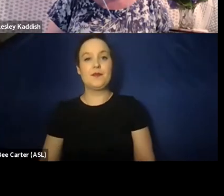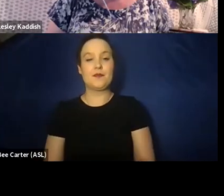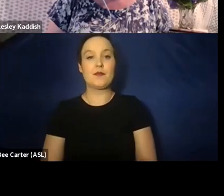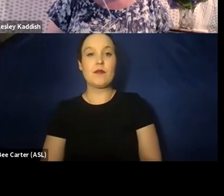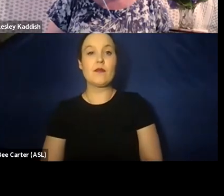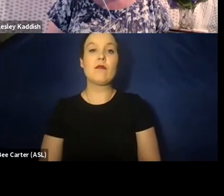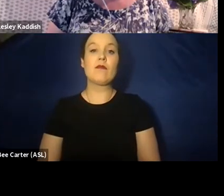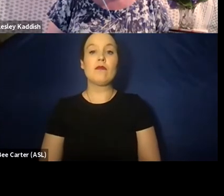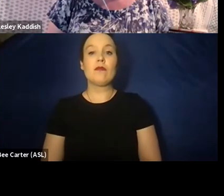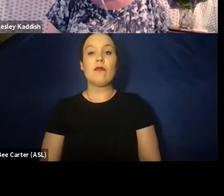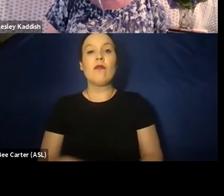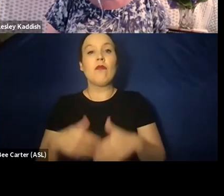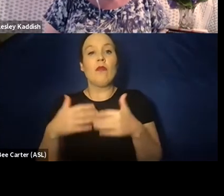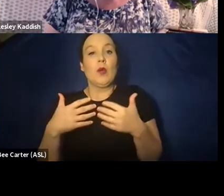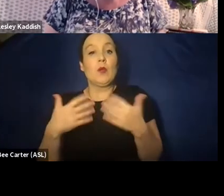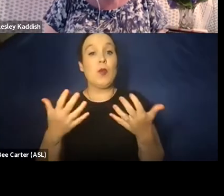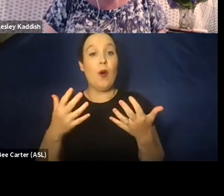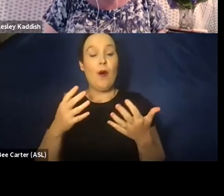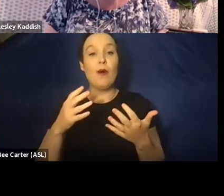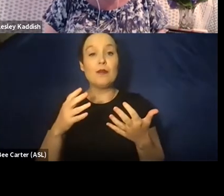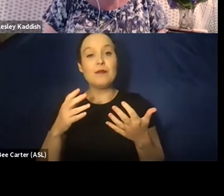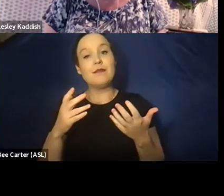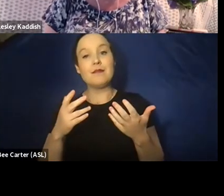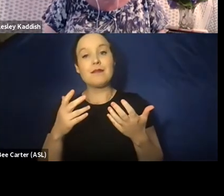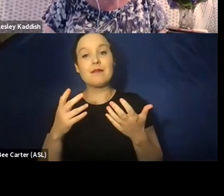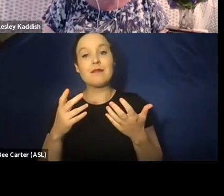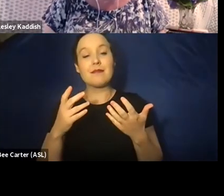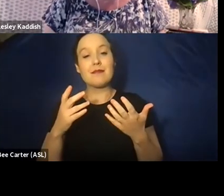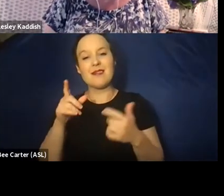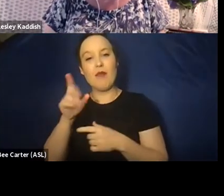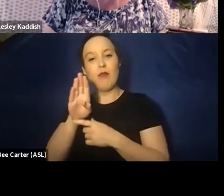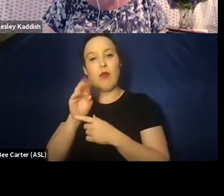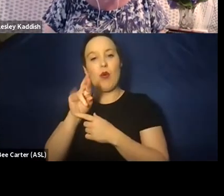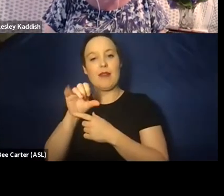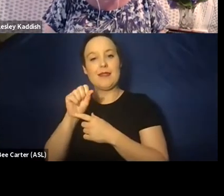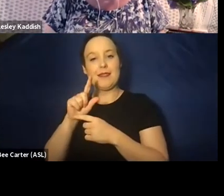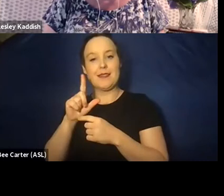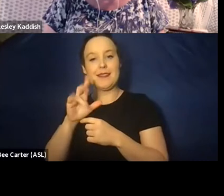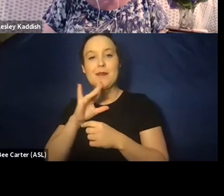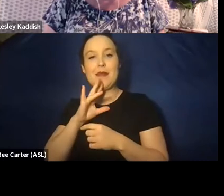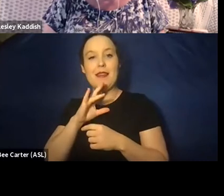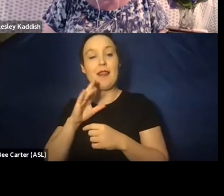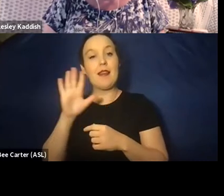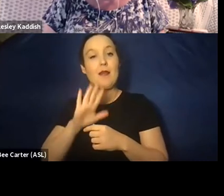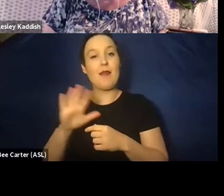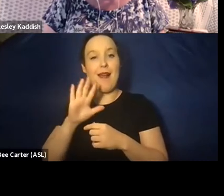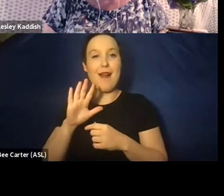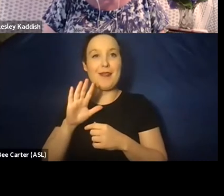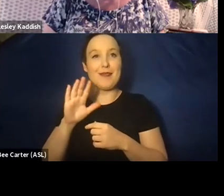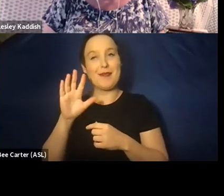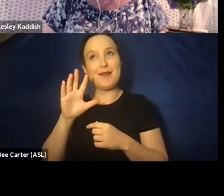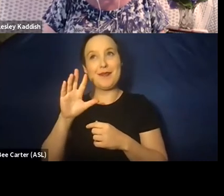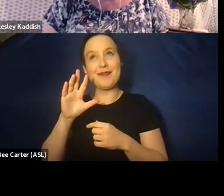So ancient history about a year and 3 months-ish back,